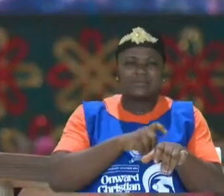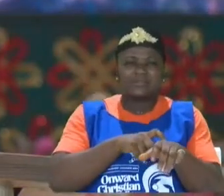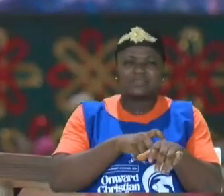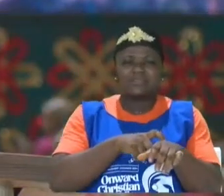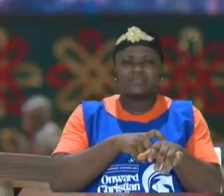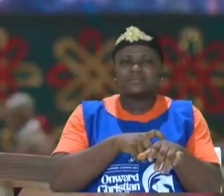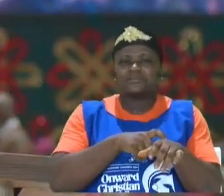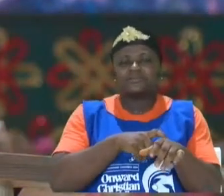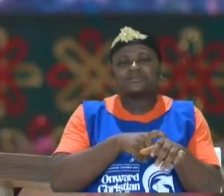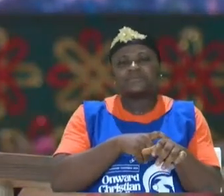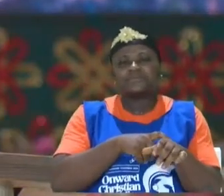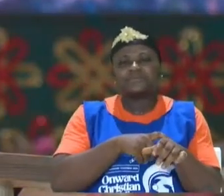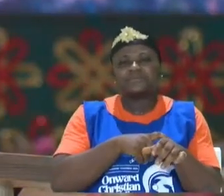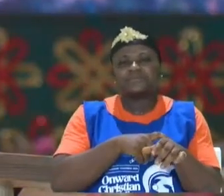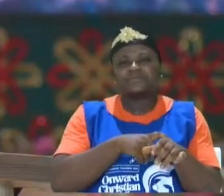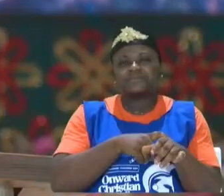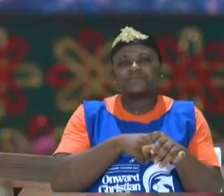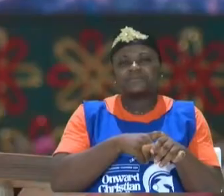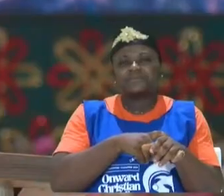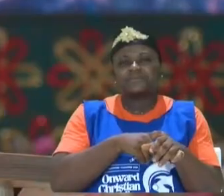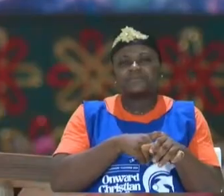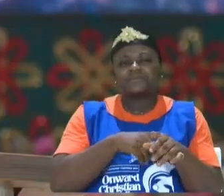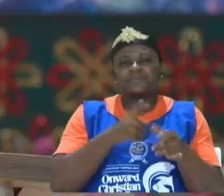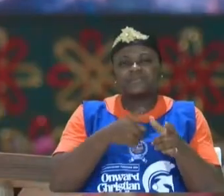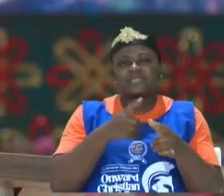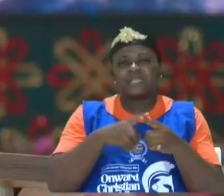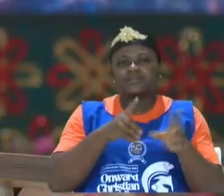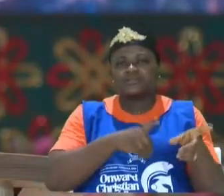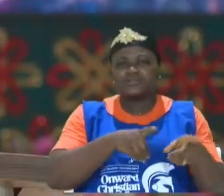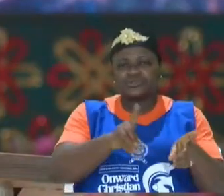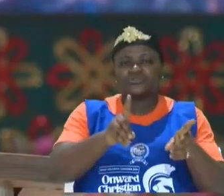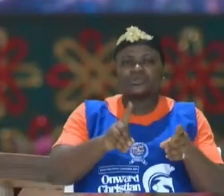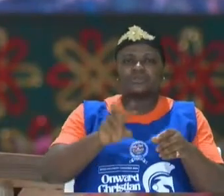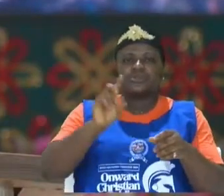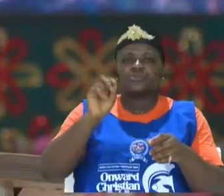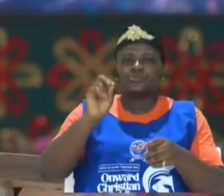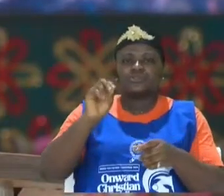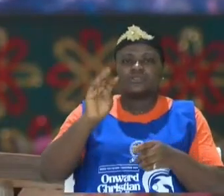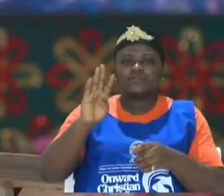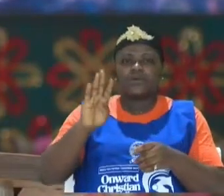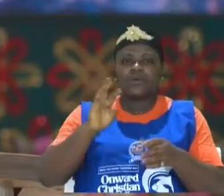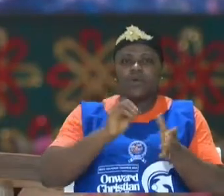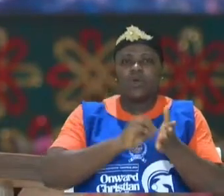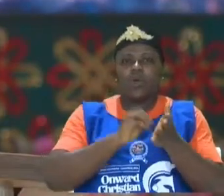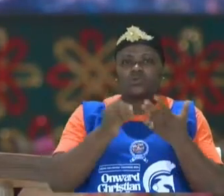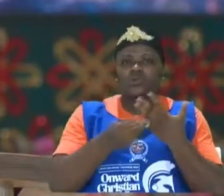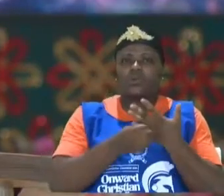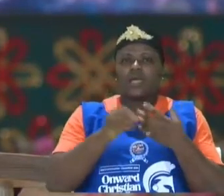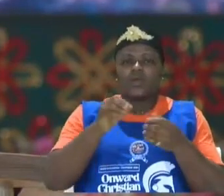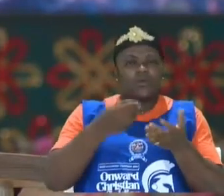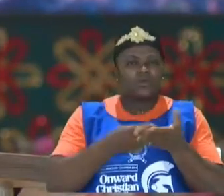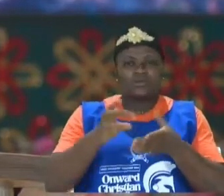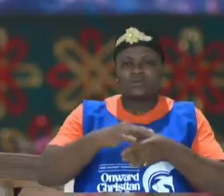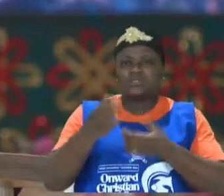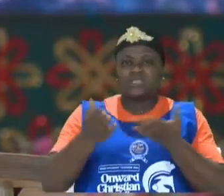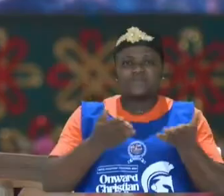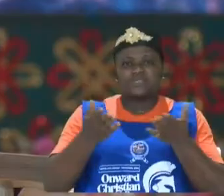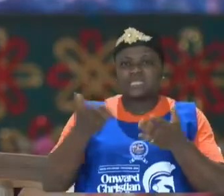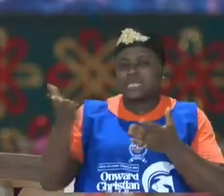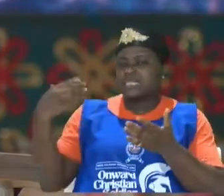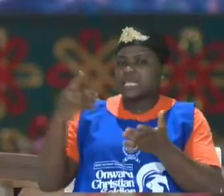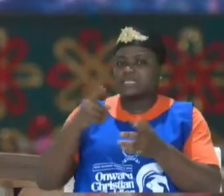test. Then, during the 2024 October Holy Ghost service last